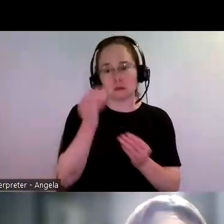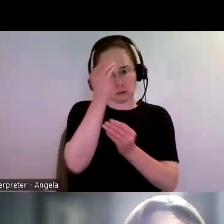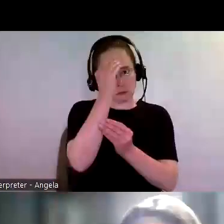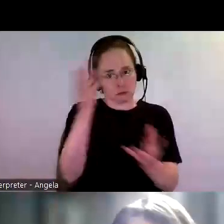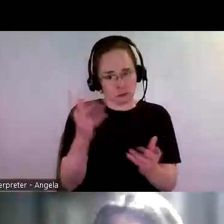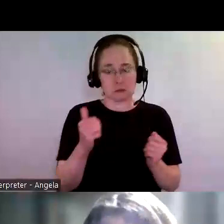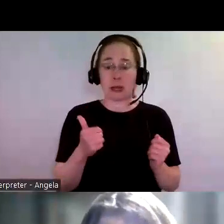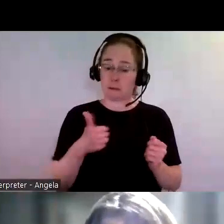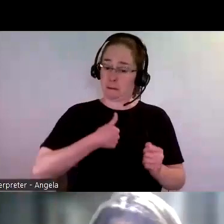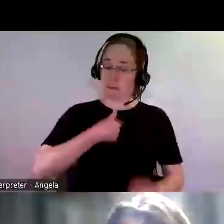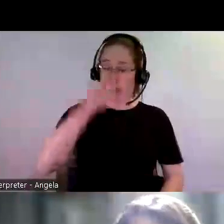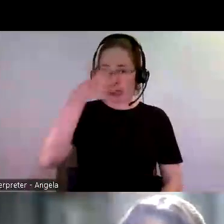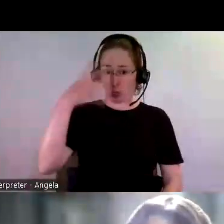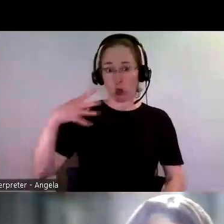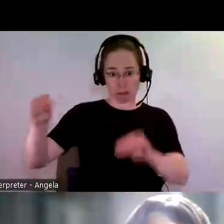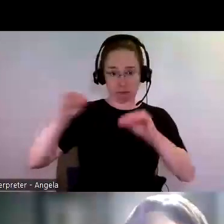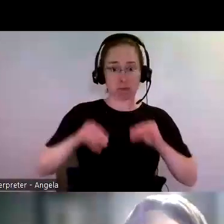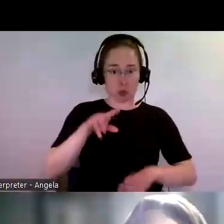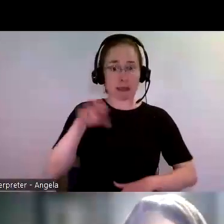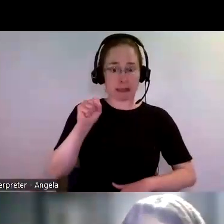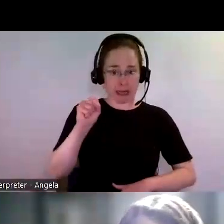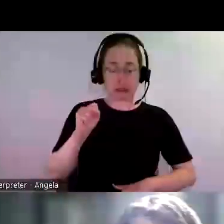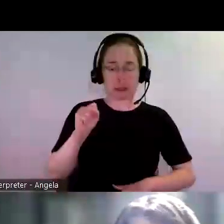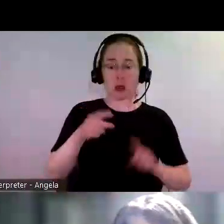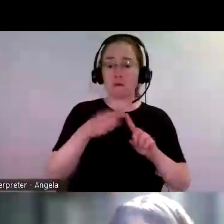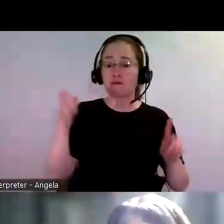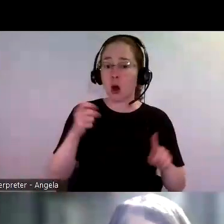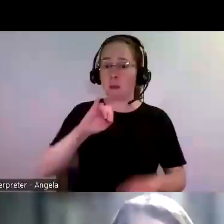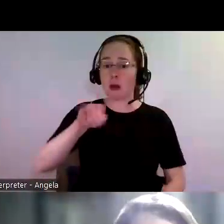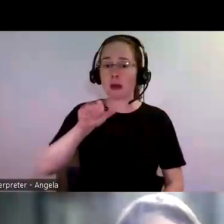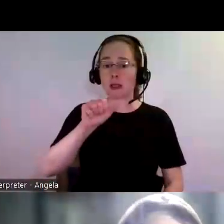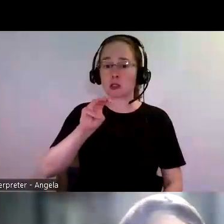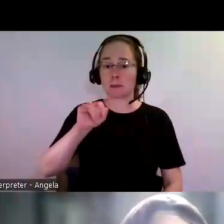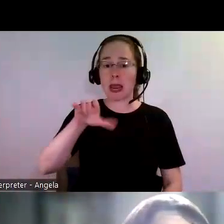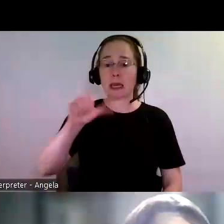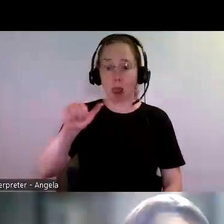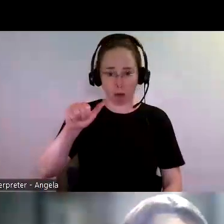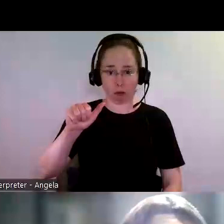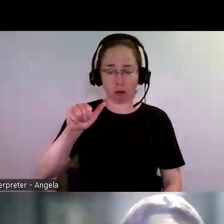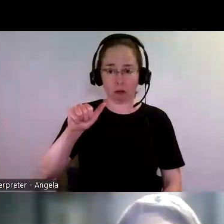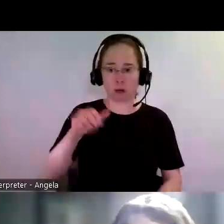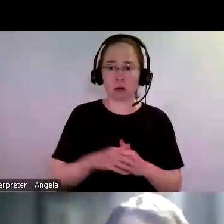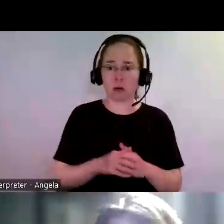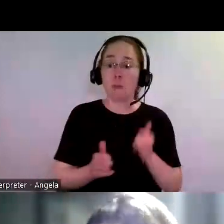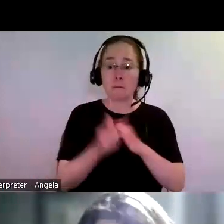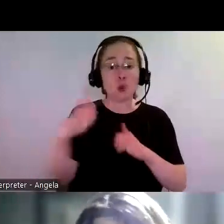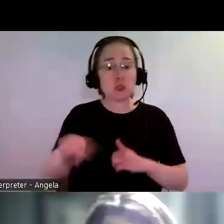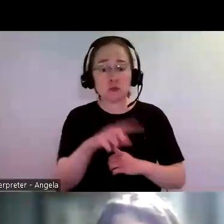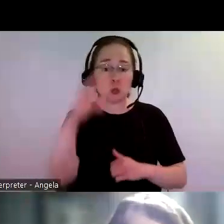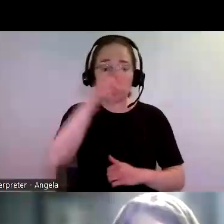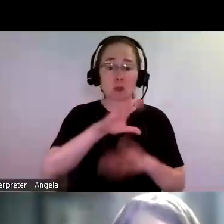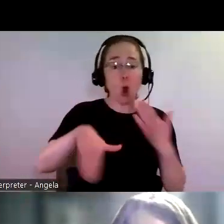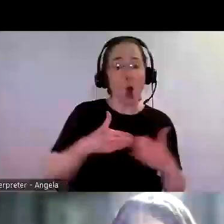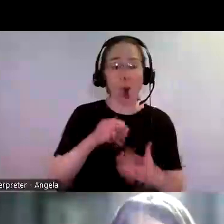I am an immigrant to the United States. I'm from Jamaica, and I'm sure most people think that all Jamaicans